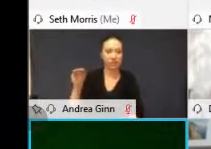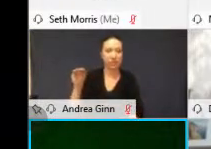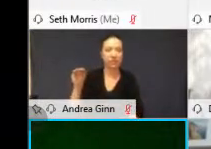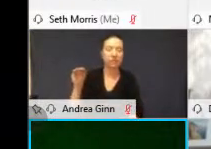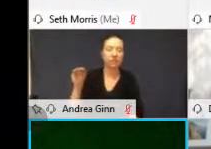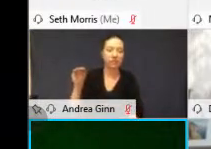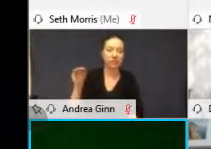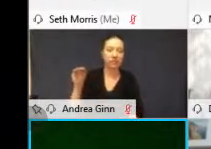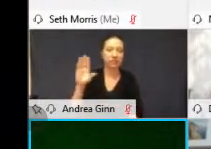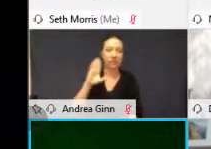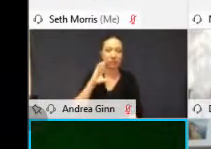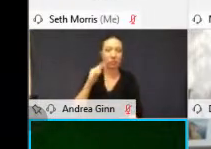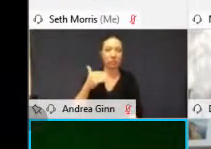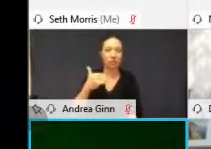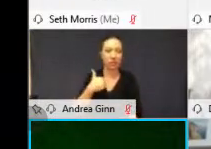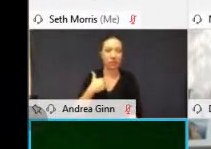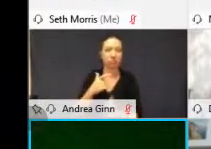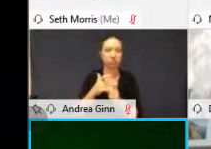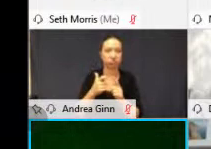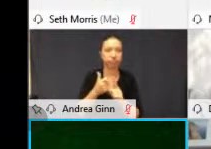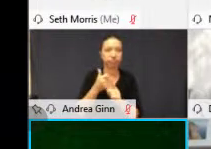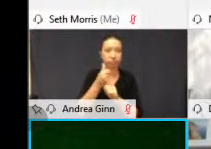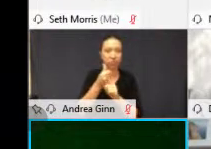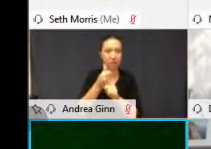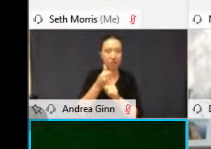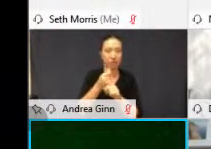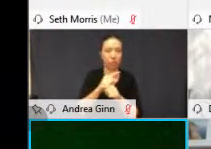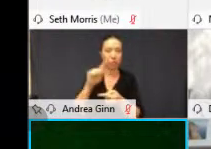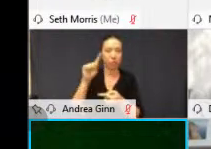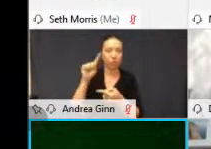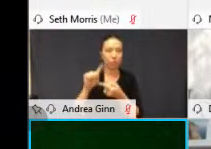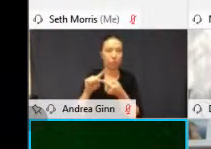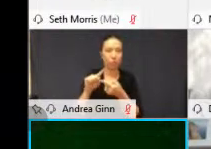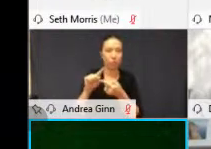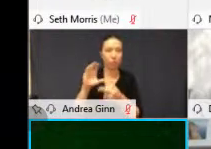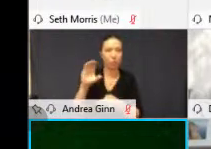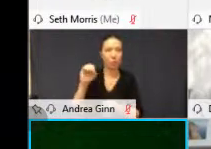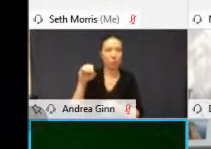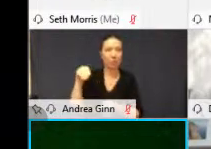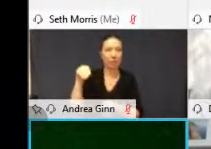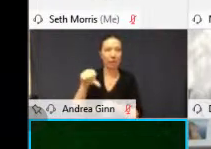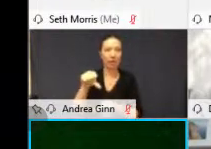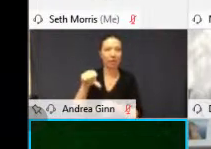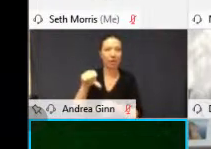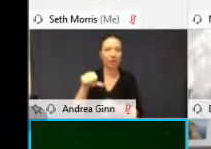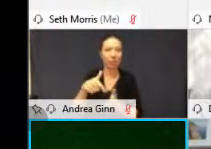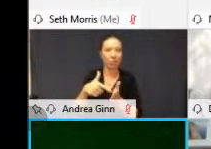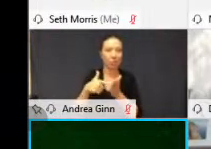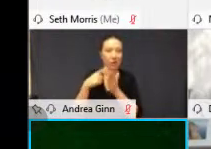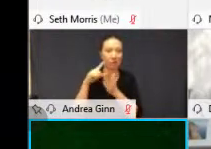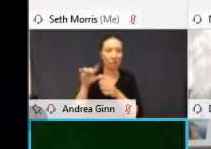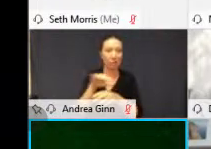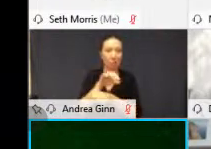a substantial effect in reducing, let's say, co-pays required to visit a doctor,